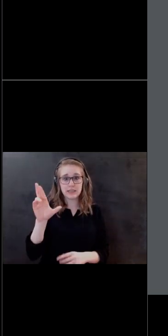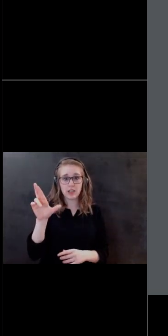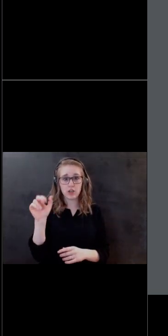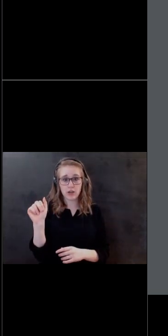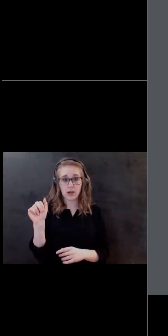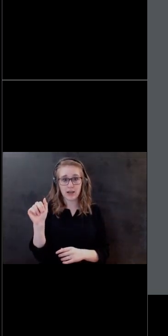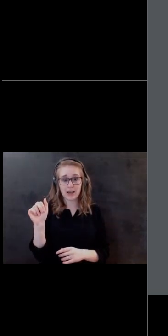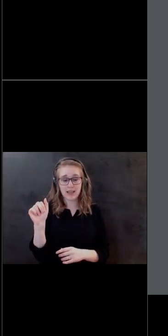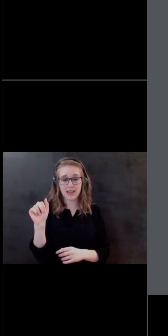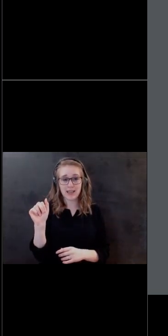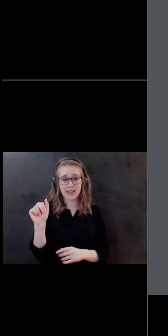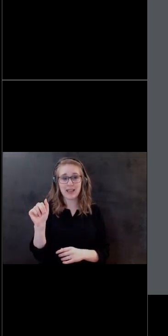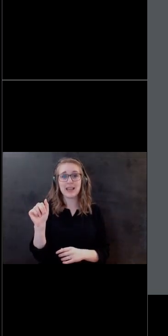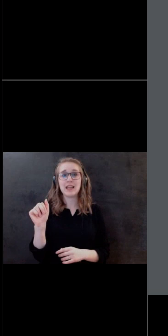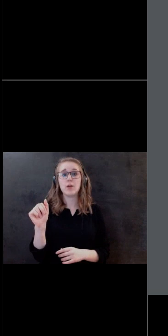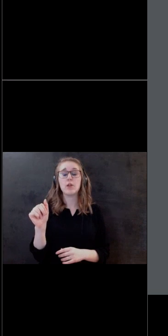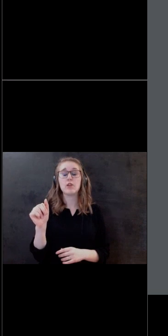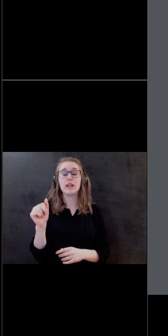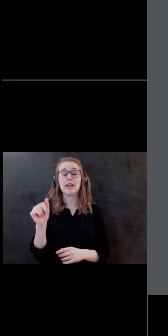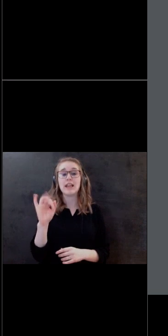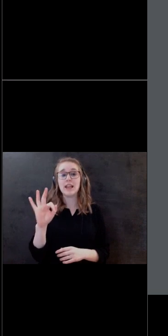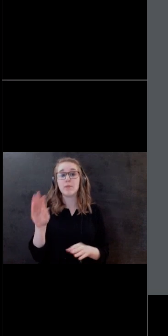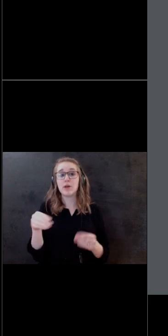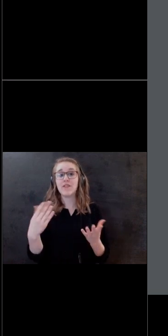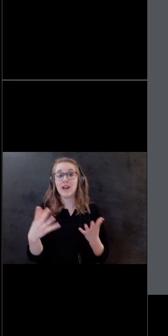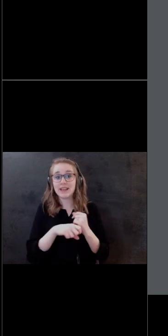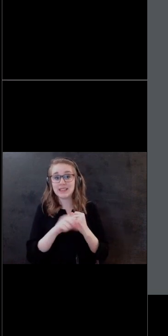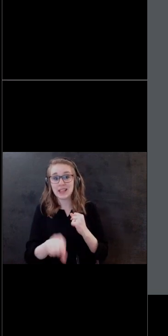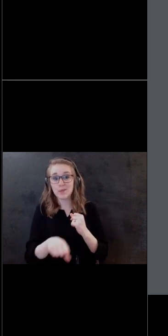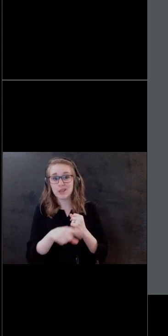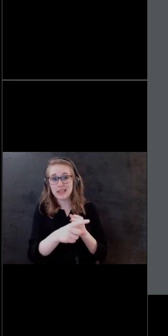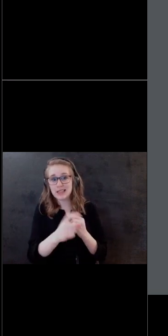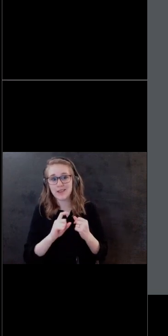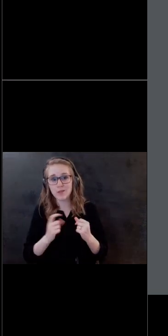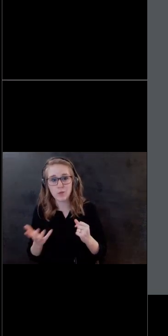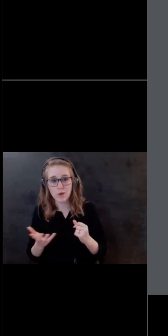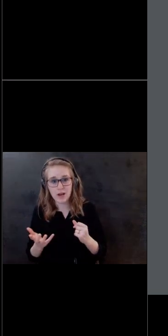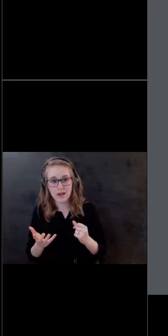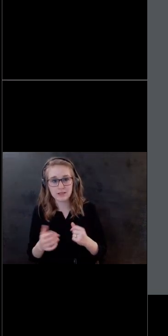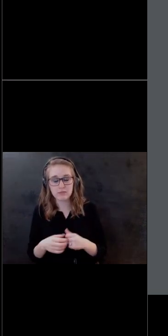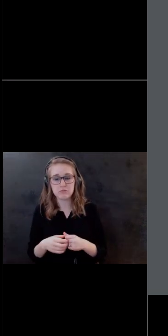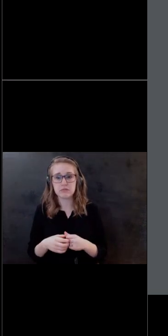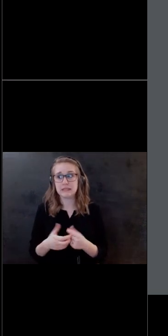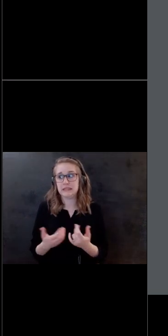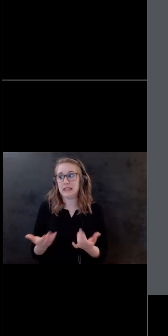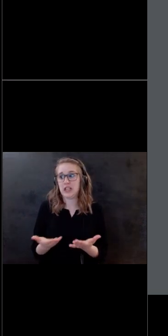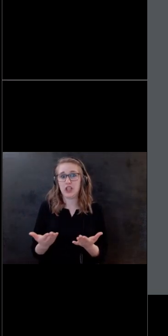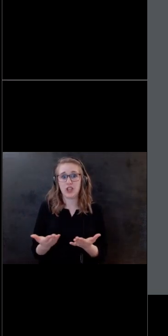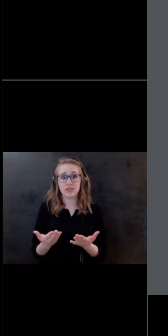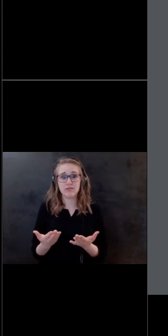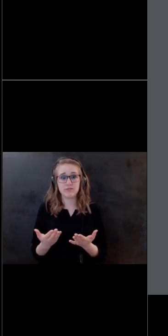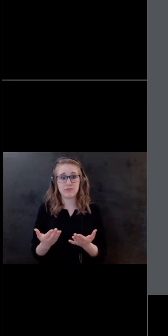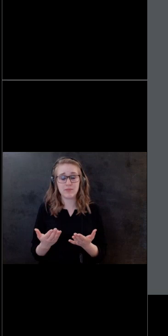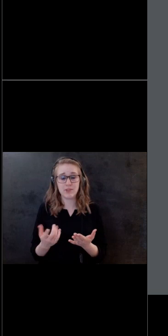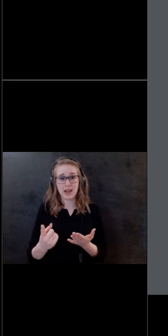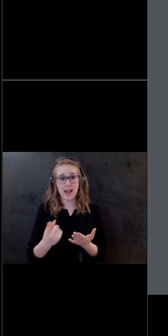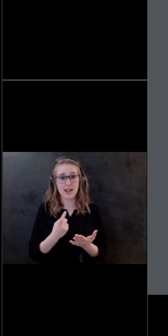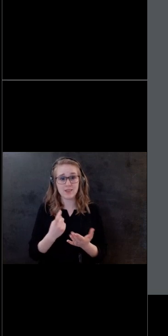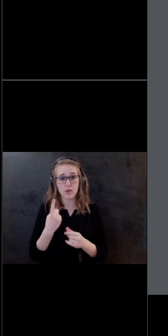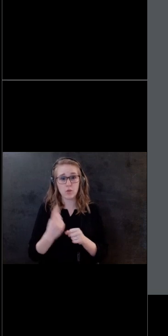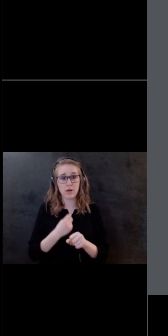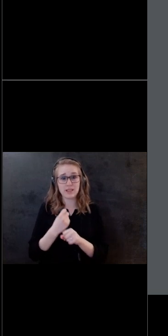in return for an extension? Because, you know, here we are being asked for a 1-year